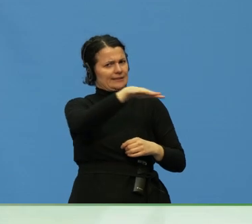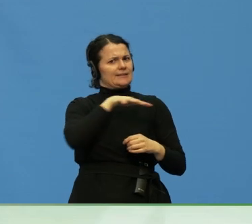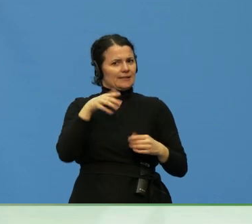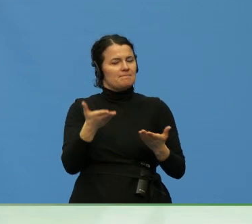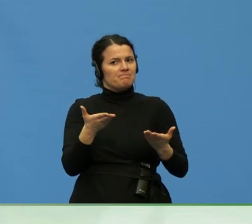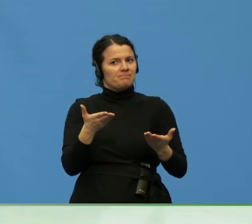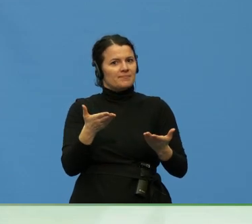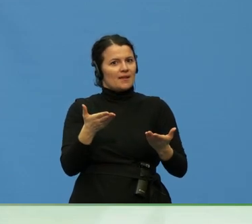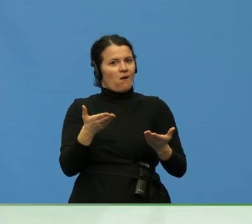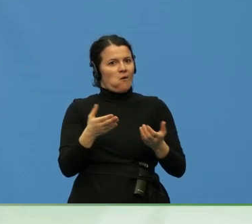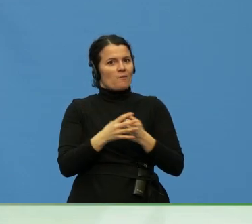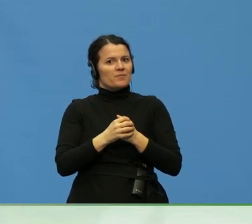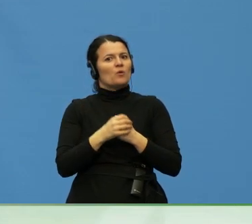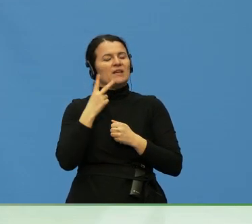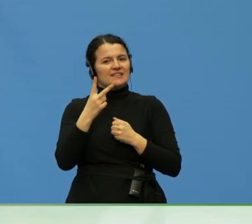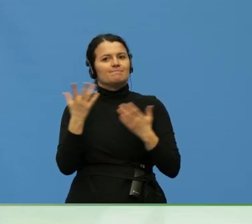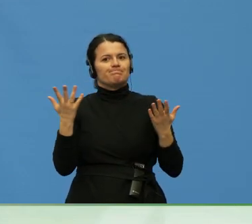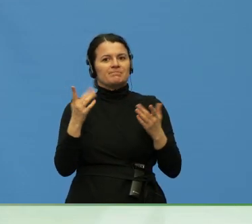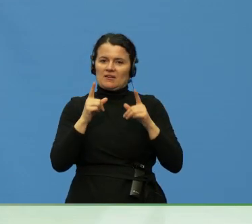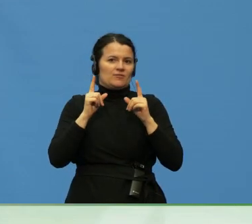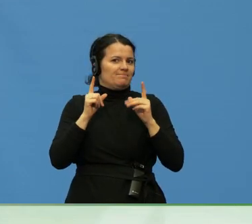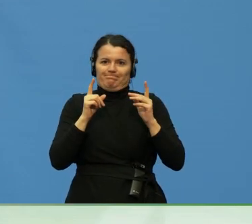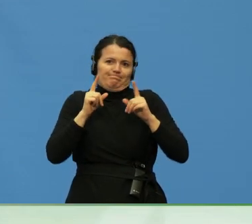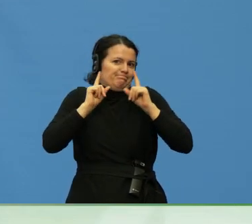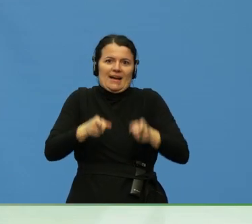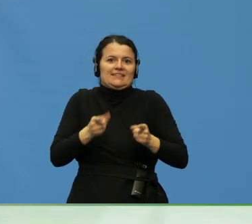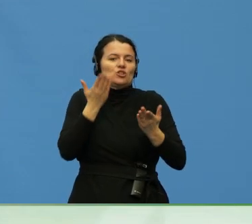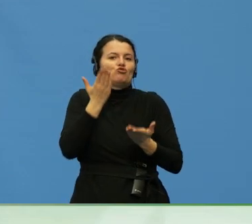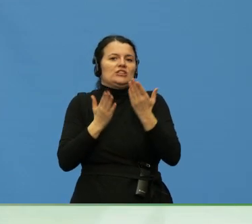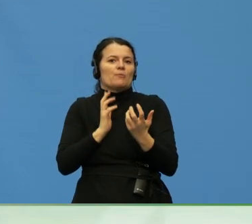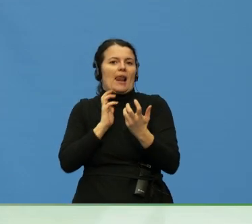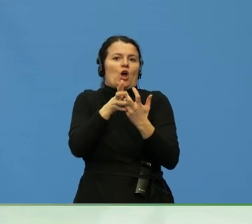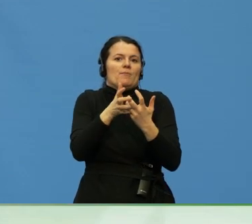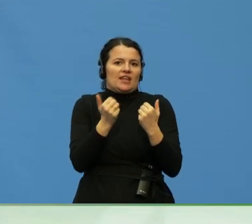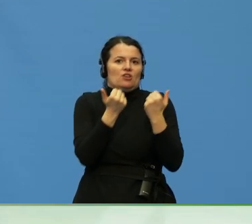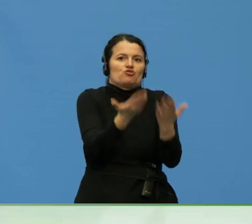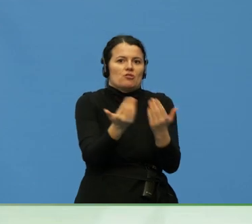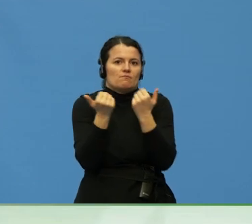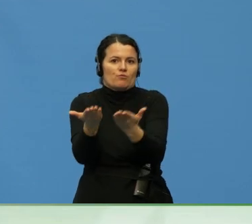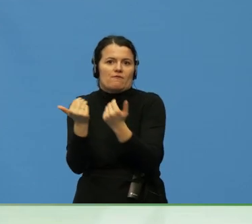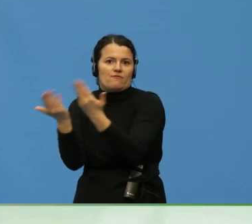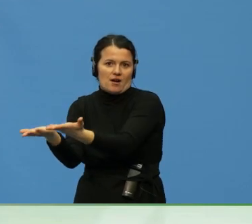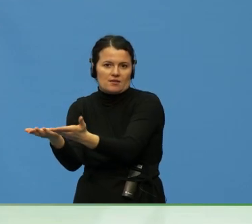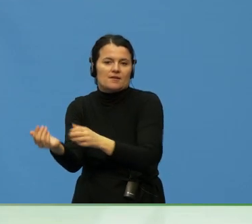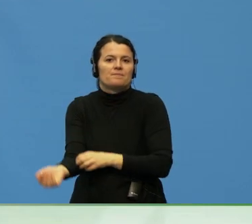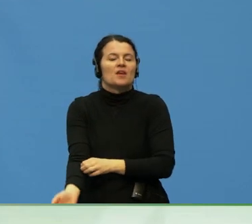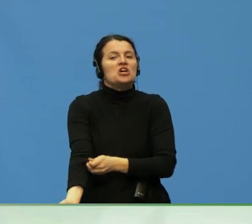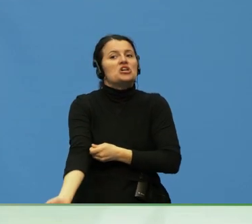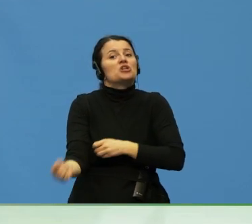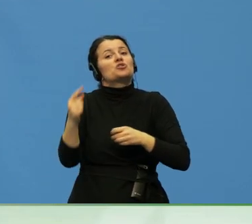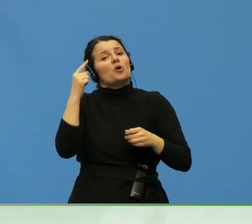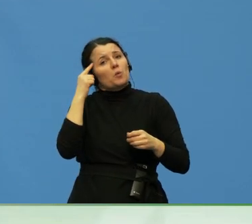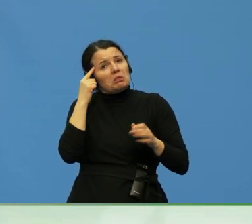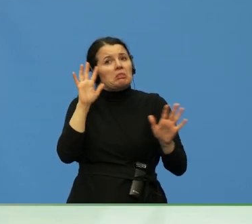comfortable in the space of reasonable accommodation. So we know very well what we need to do, and what we think we need to do in